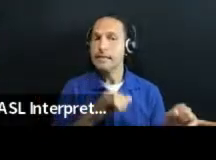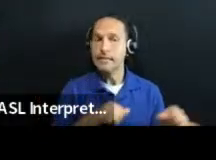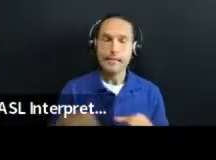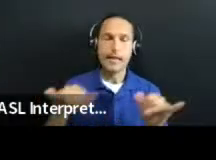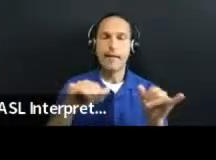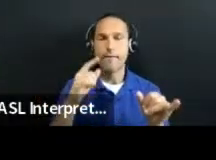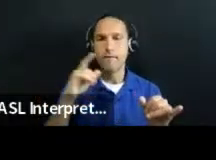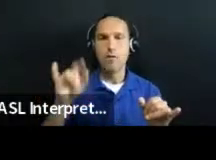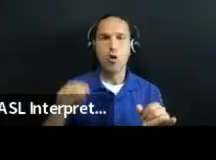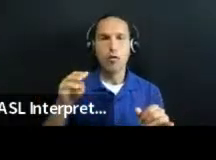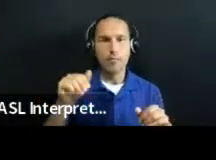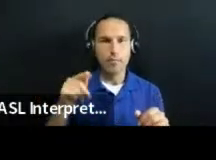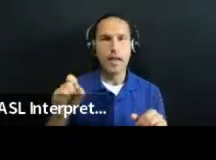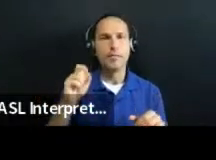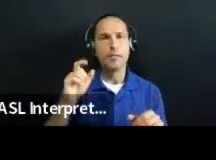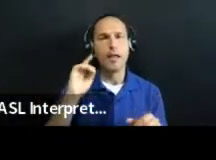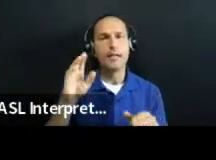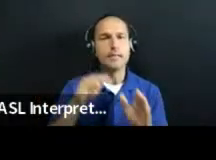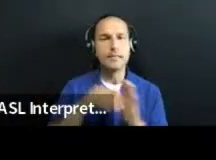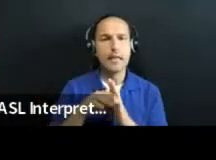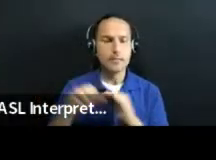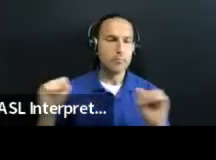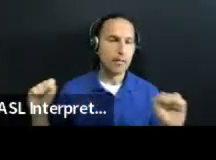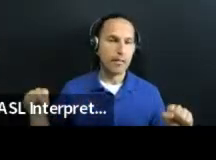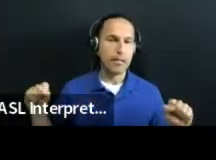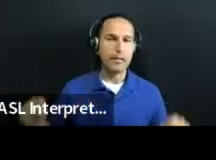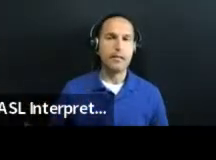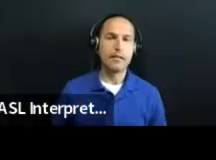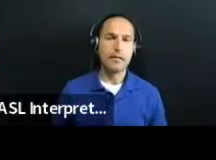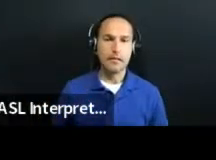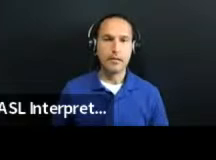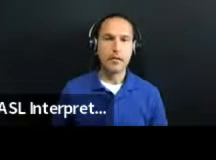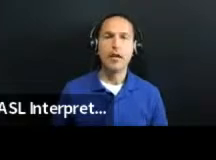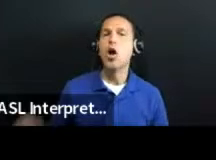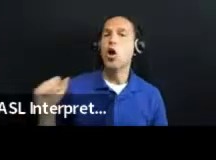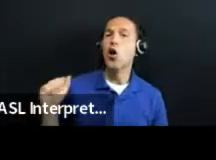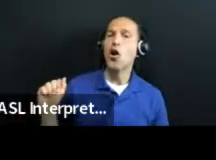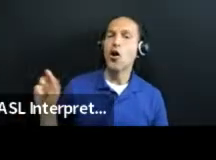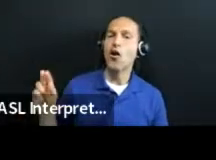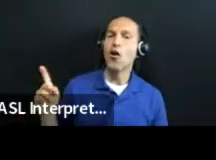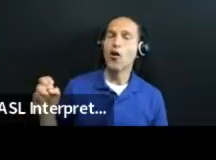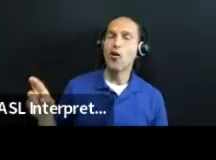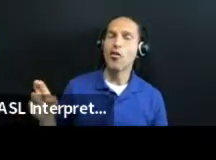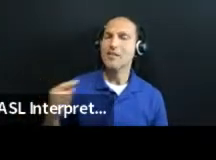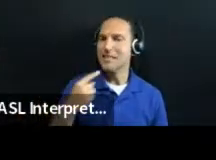for maps and accessibility? So Arthur said,